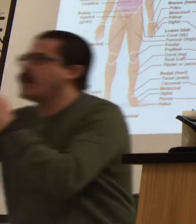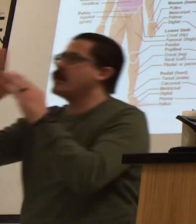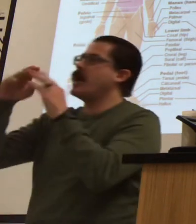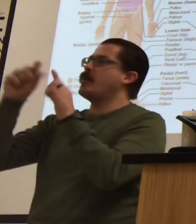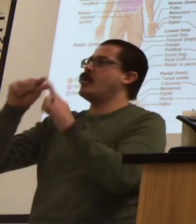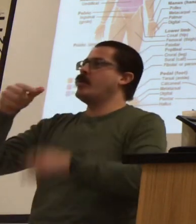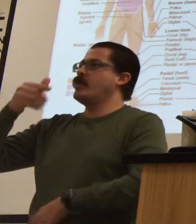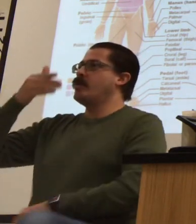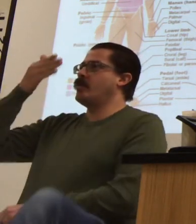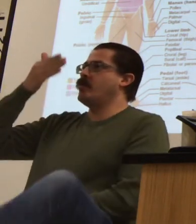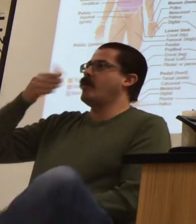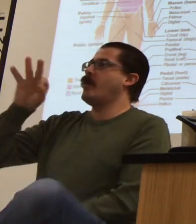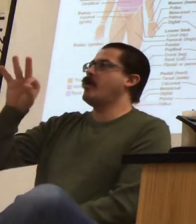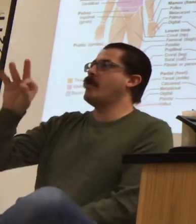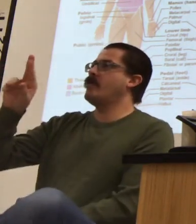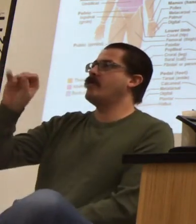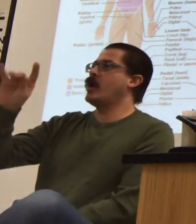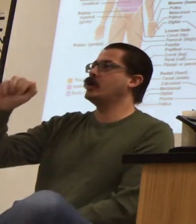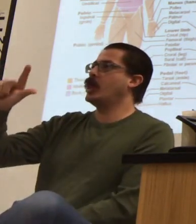means forehead region.